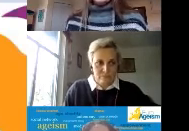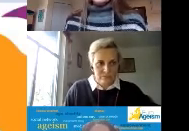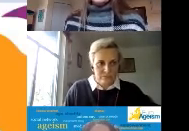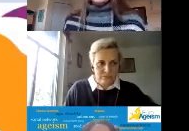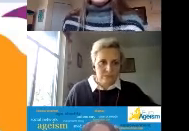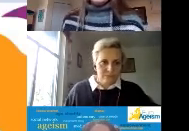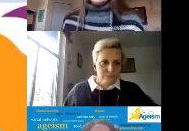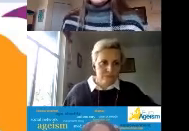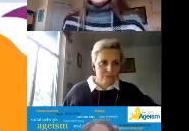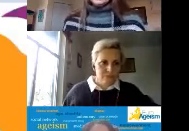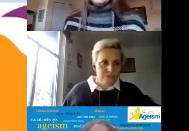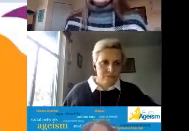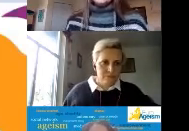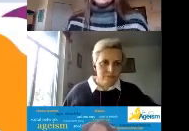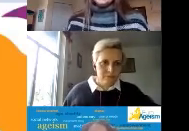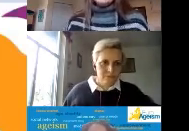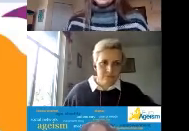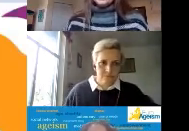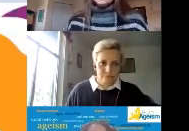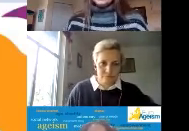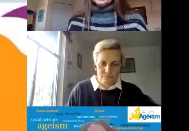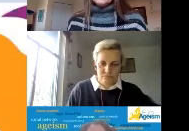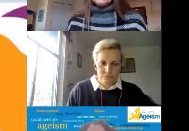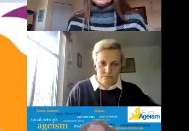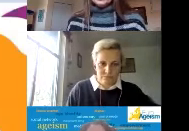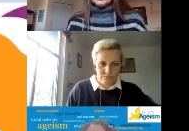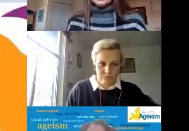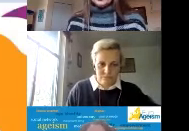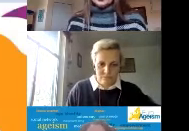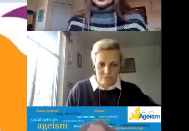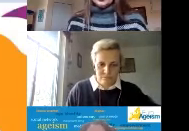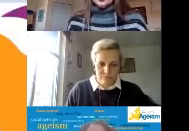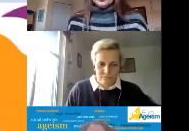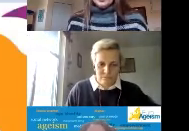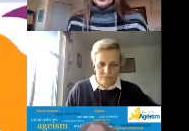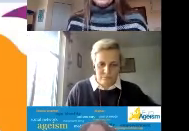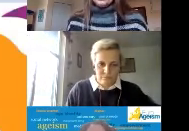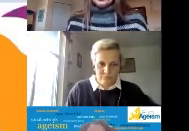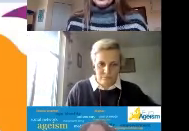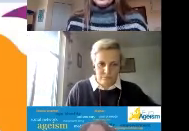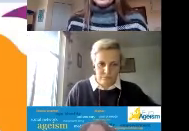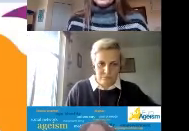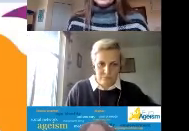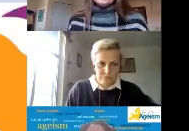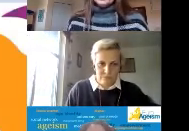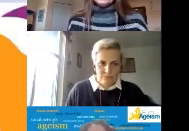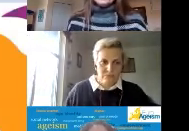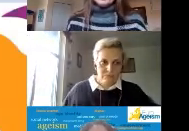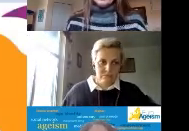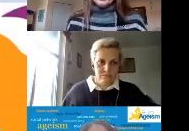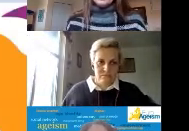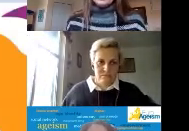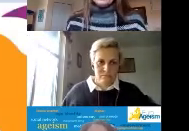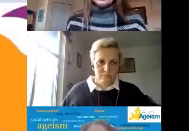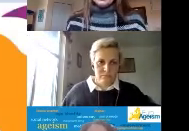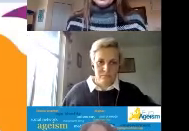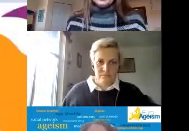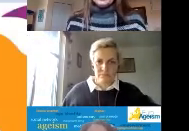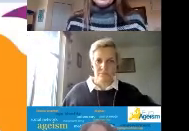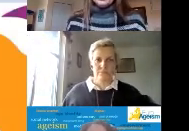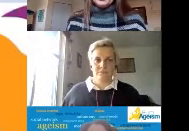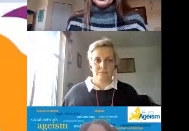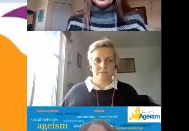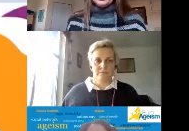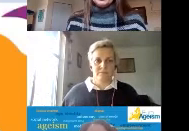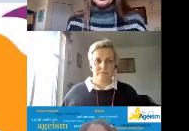links, including the video and the PDF presentation from today's session. If you want to connect with either Benedict and I, there's our